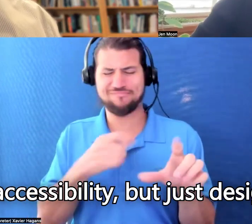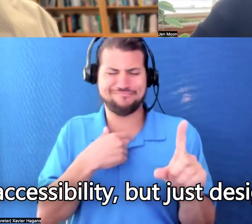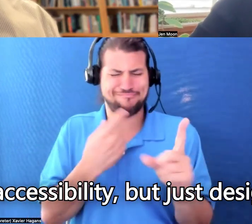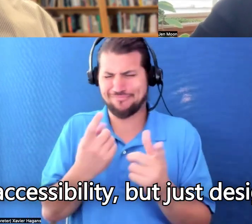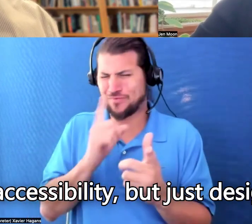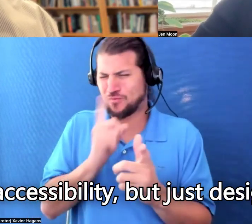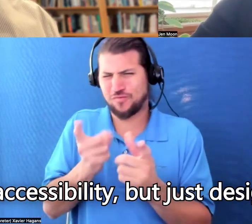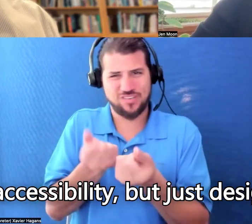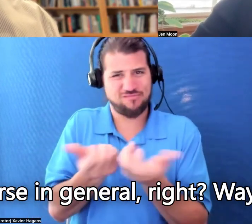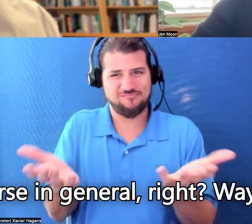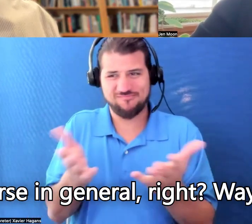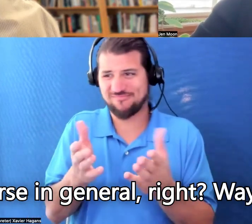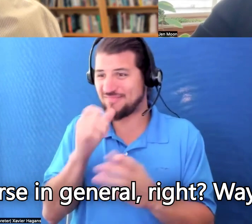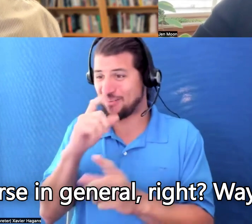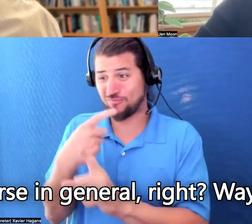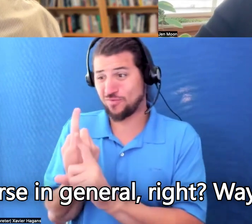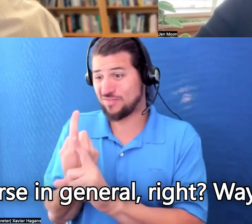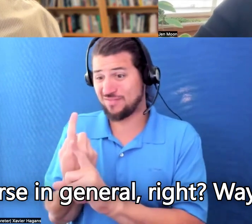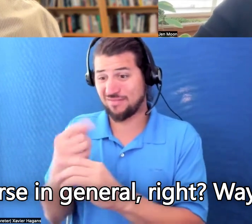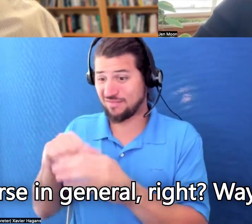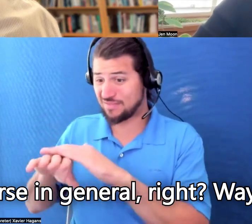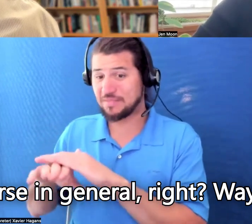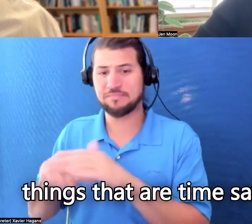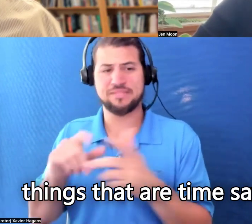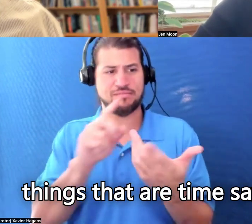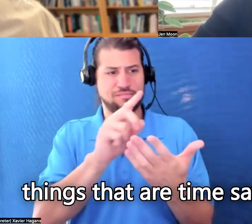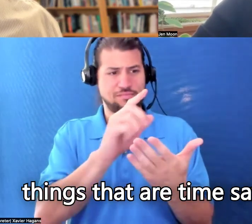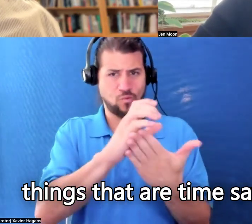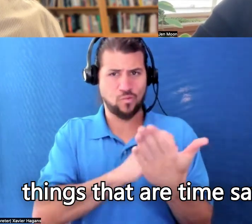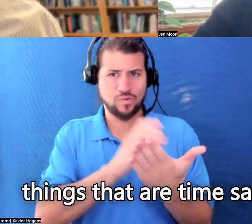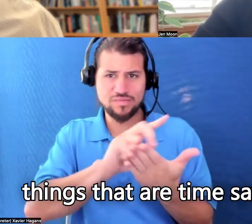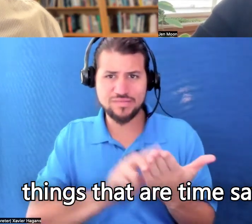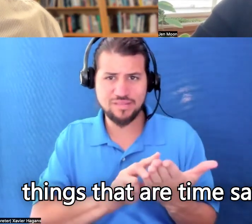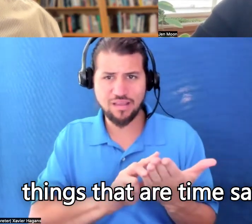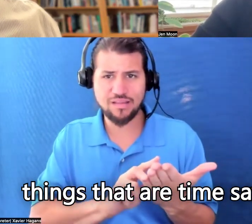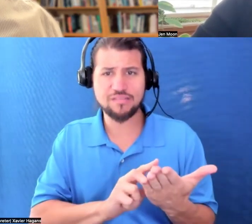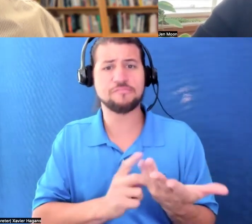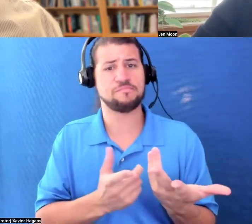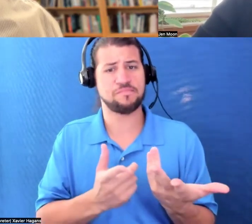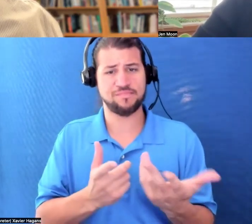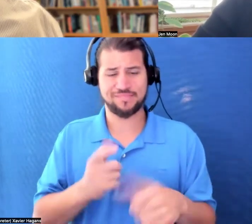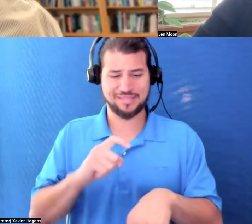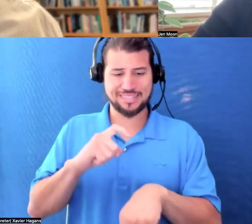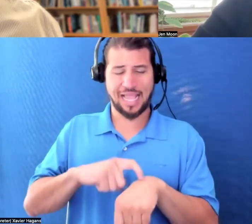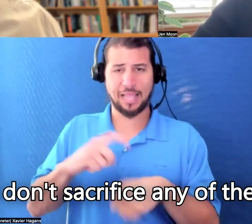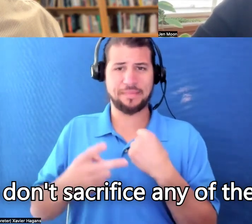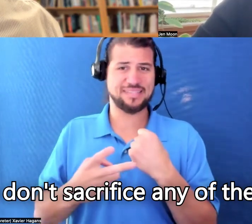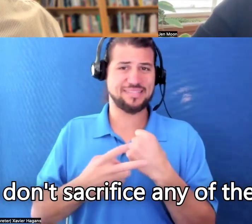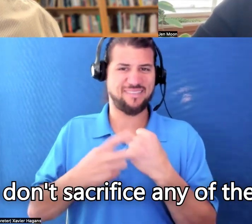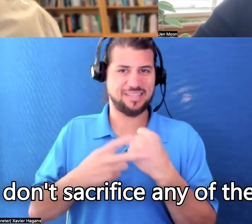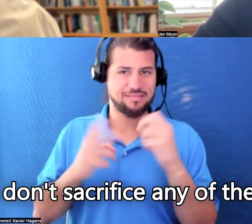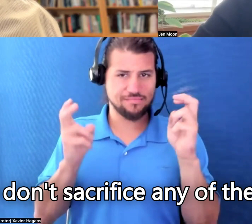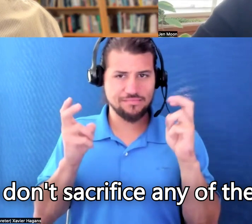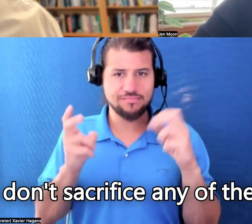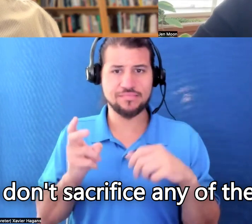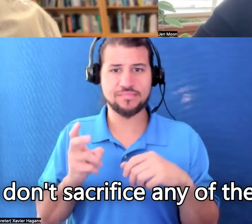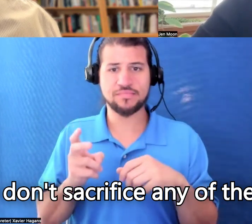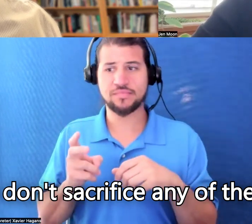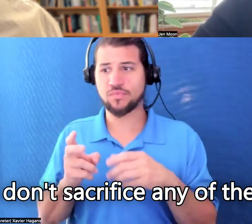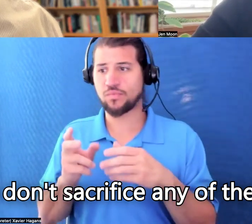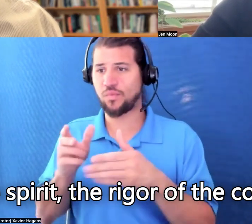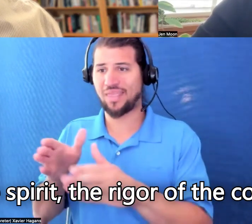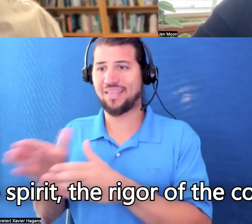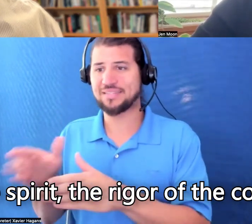just designing a course in general, right? Ways of doing things that are time savers, but don't sacrifice any